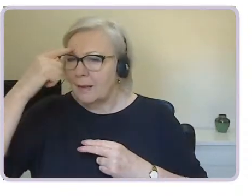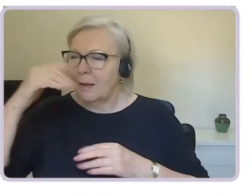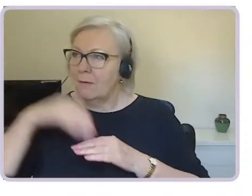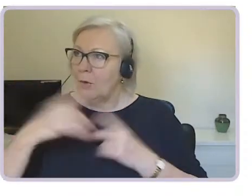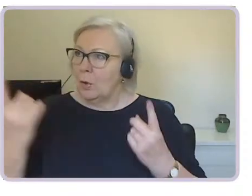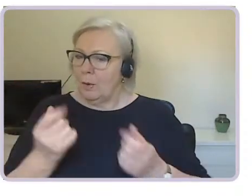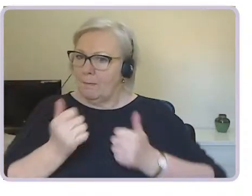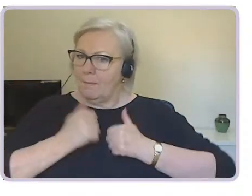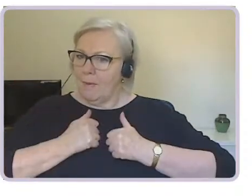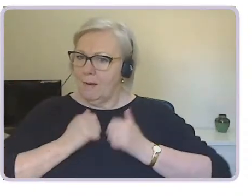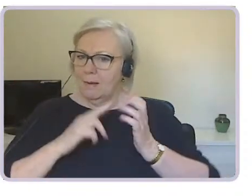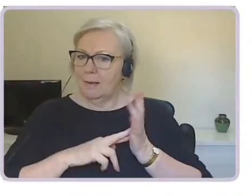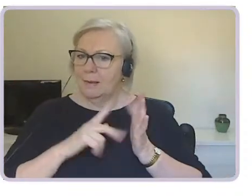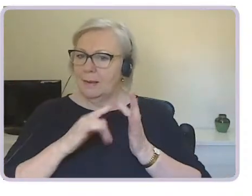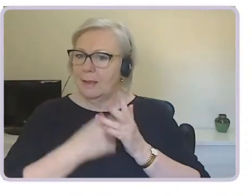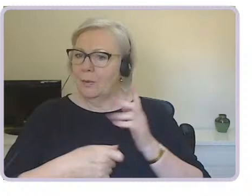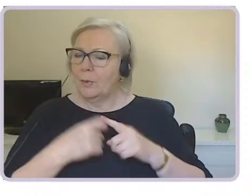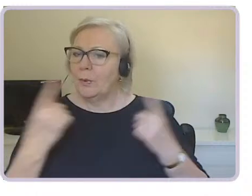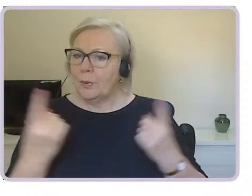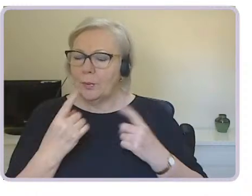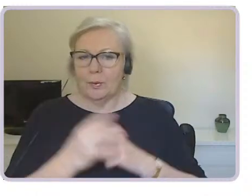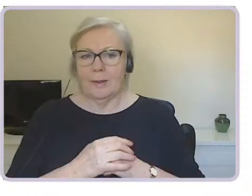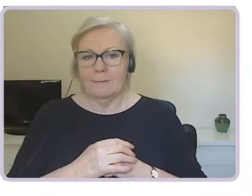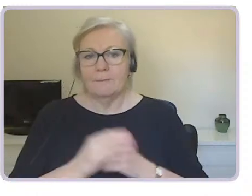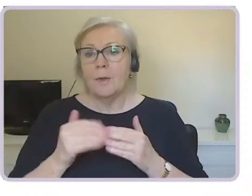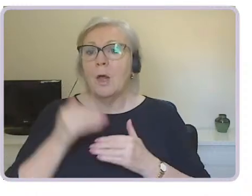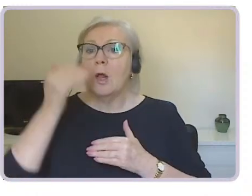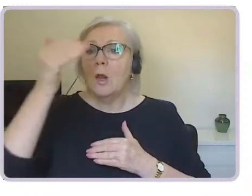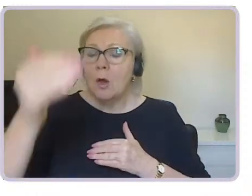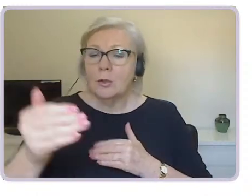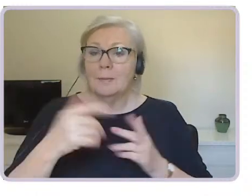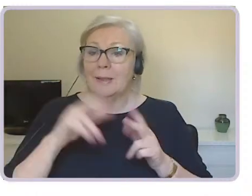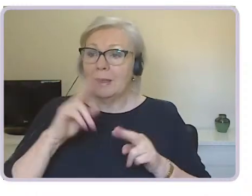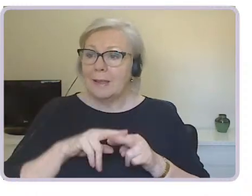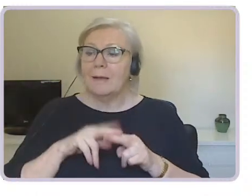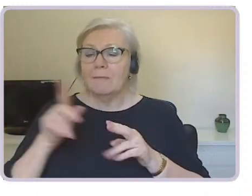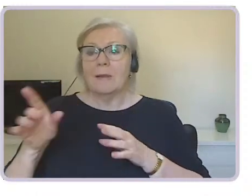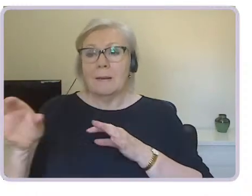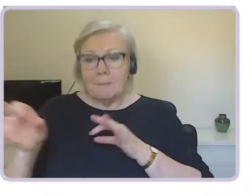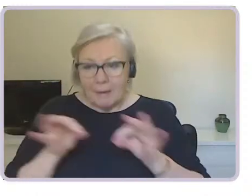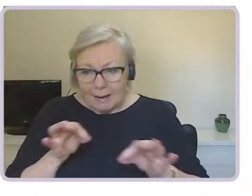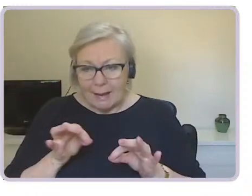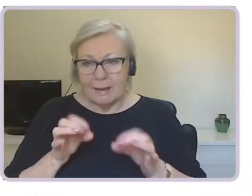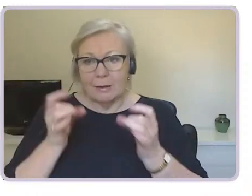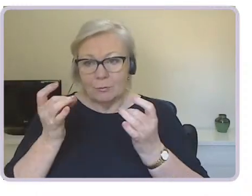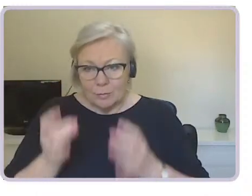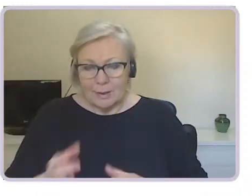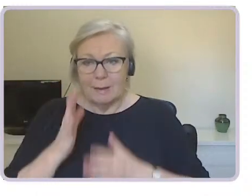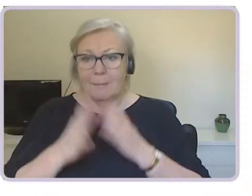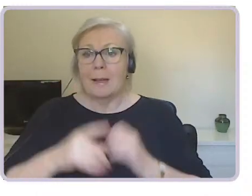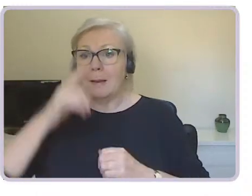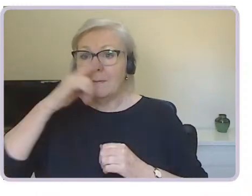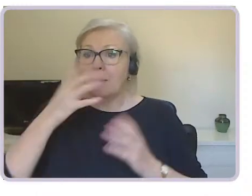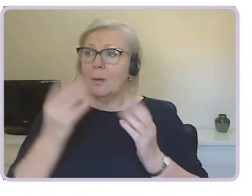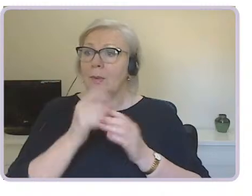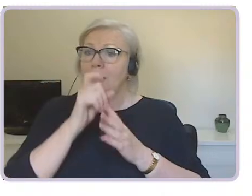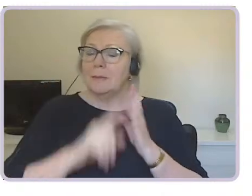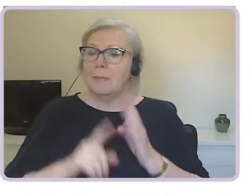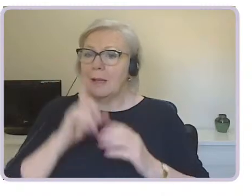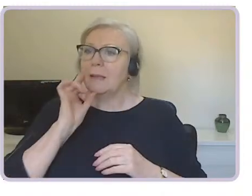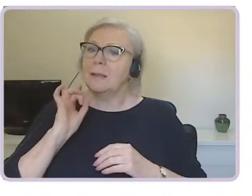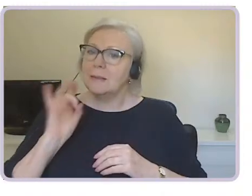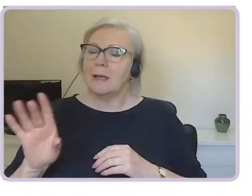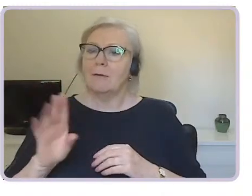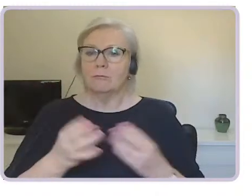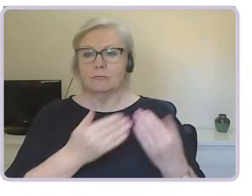ultimate long-term goal is that by engaging in this process and making a plan, that people with disability realize their self-reliance and also